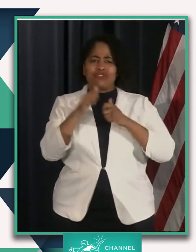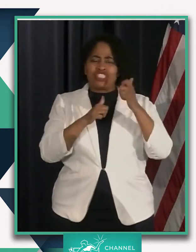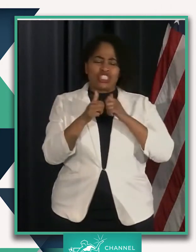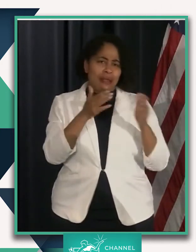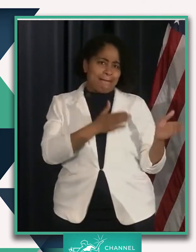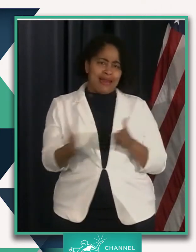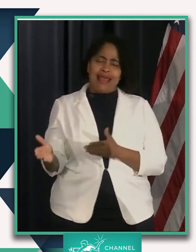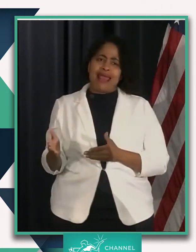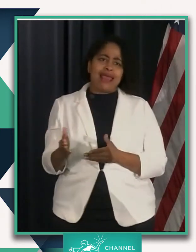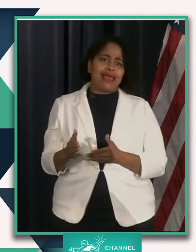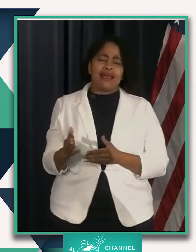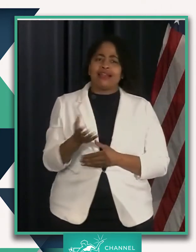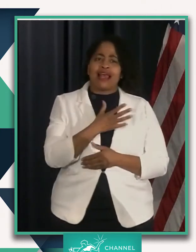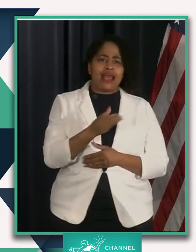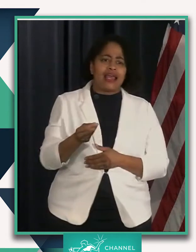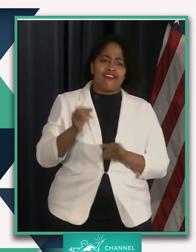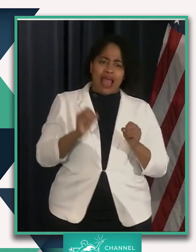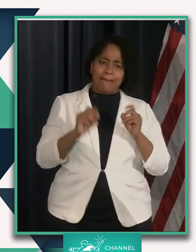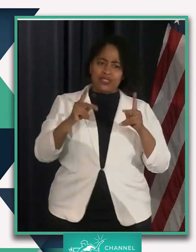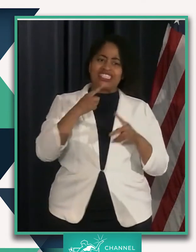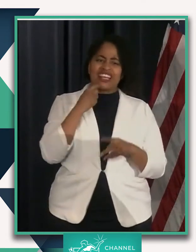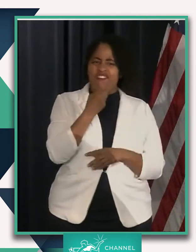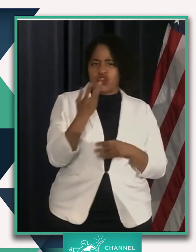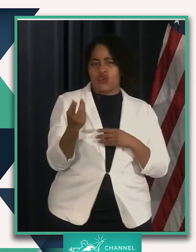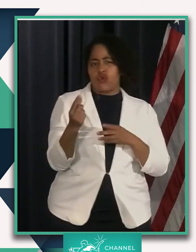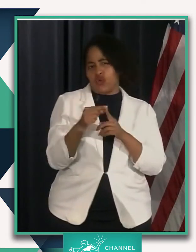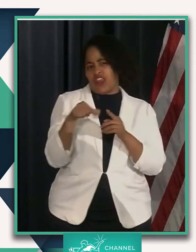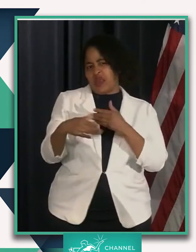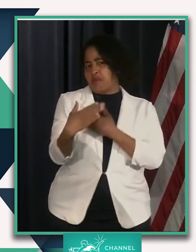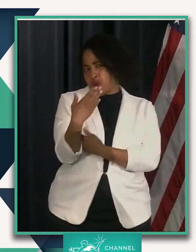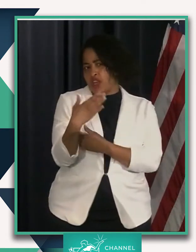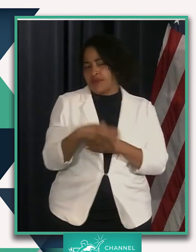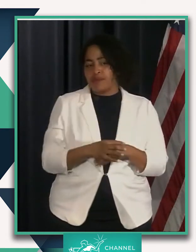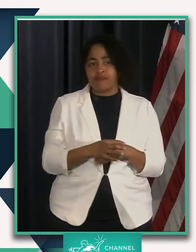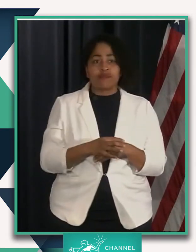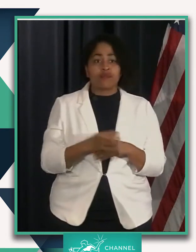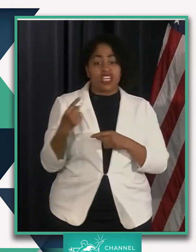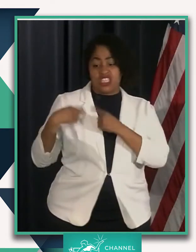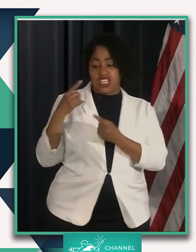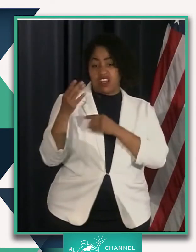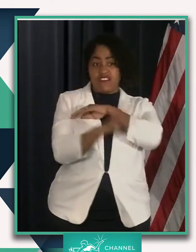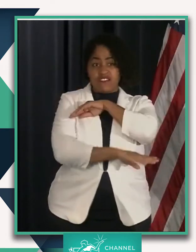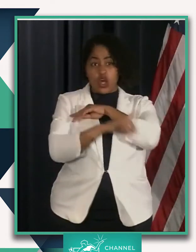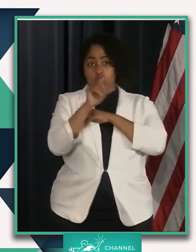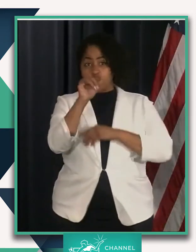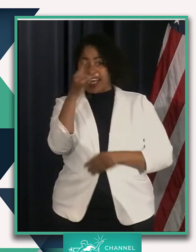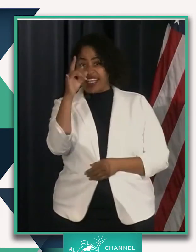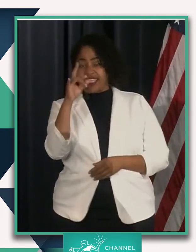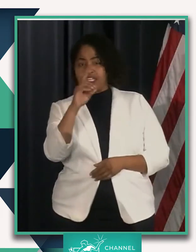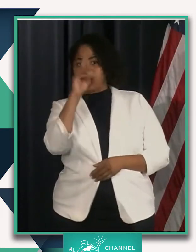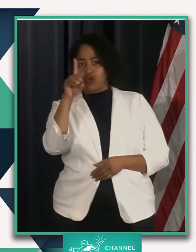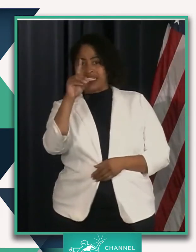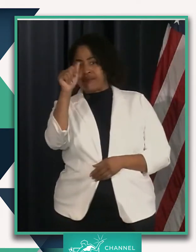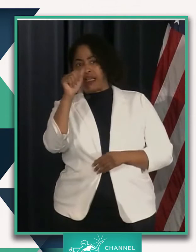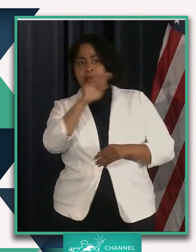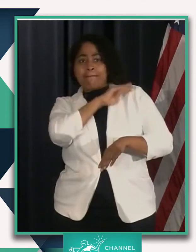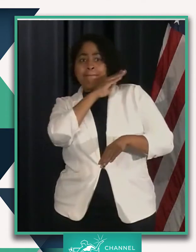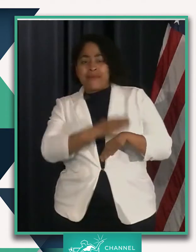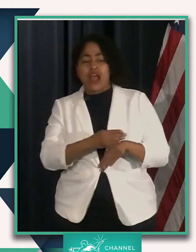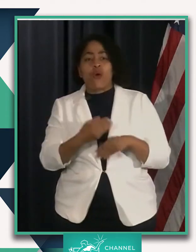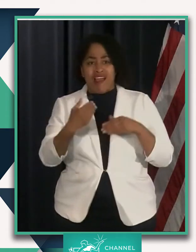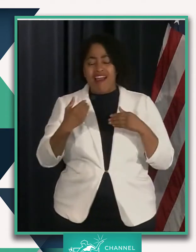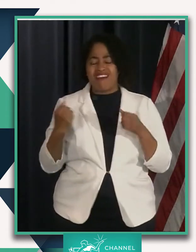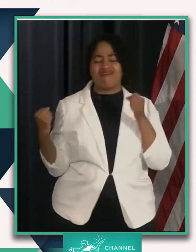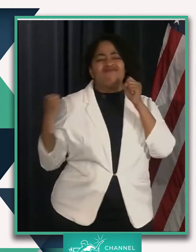plan and for the opportunity to say a few words this morning. Since the fall of 2018, Detroit Disability Power